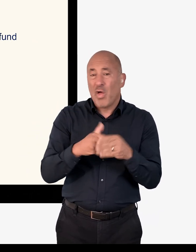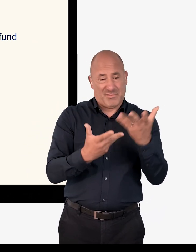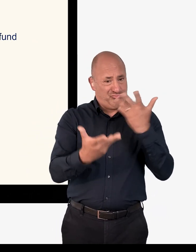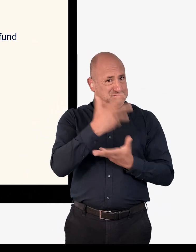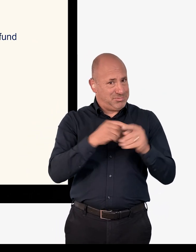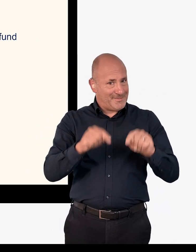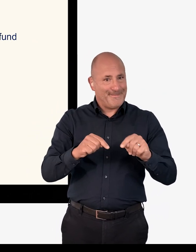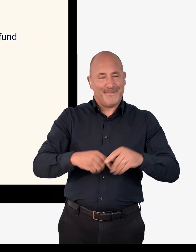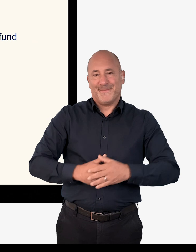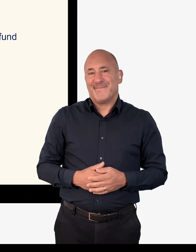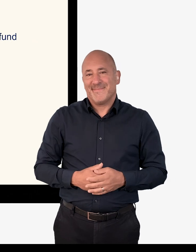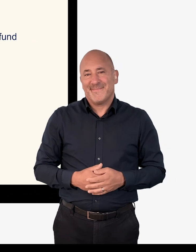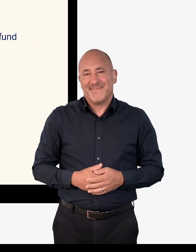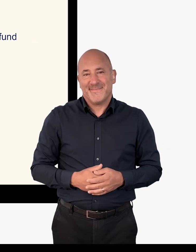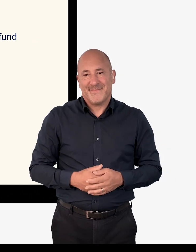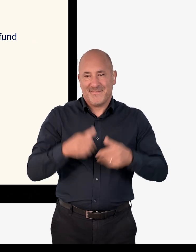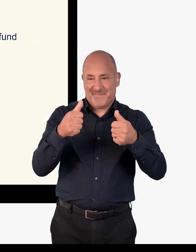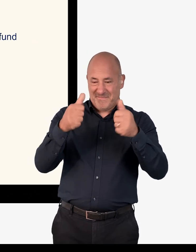partners' involvement in the project.